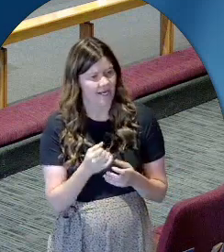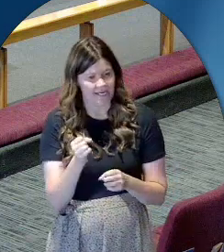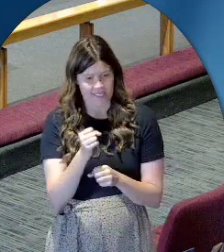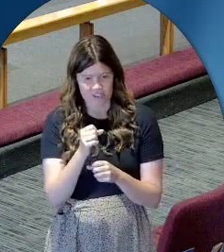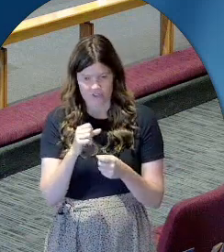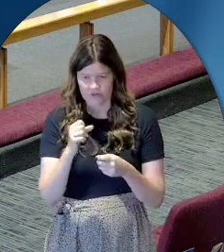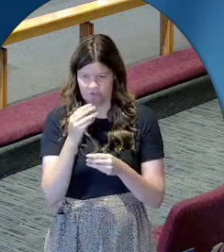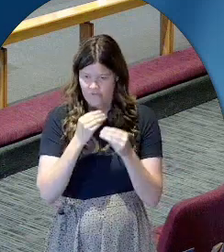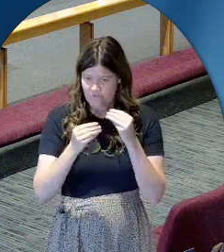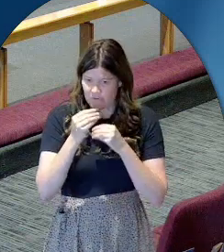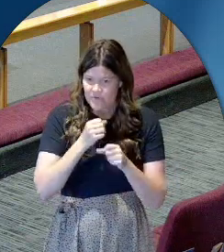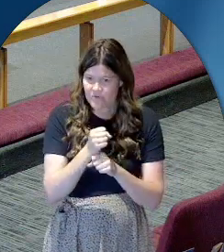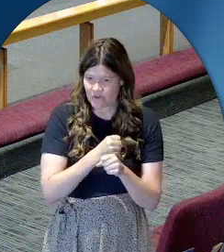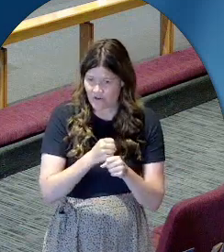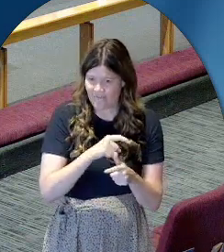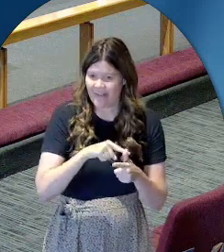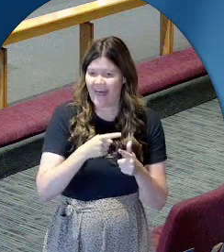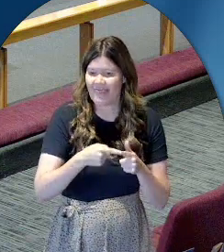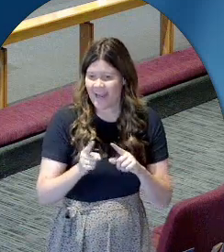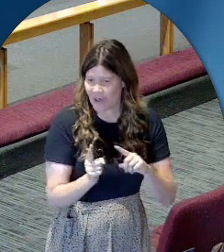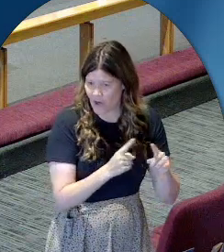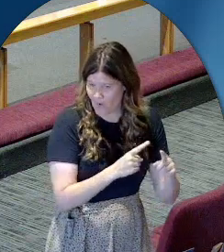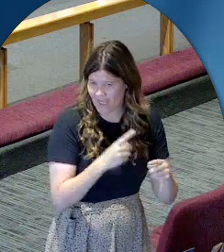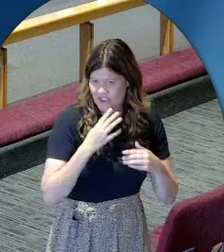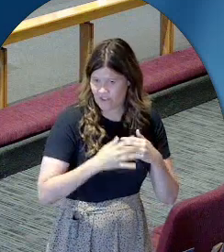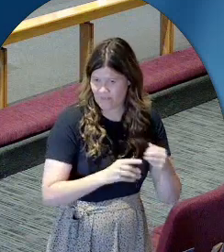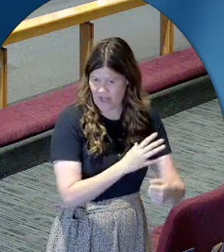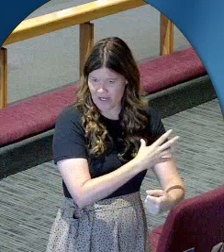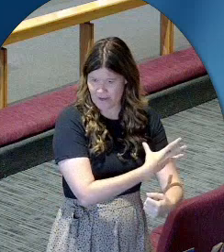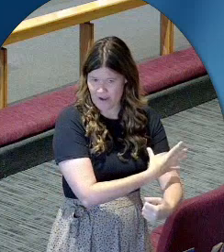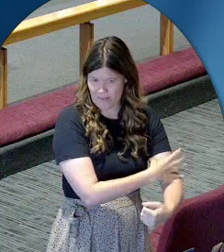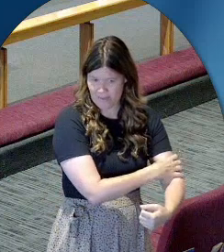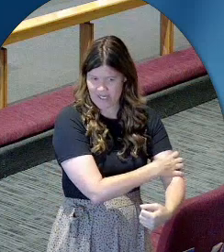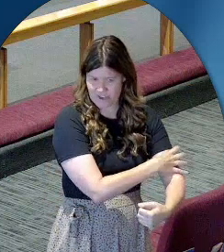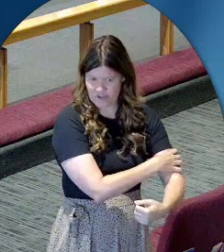donut and your coffee, and then go get your blood pressure.